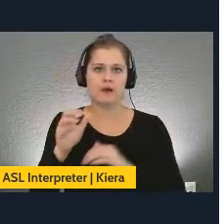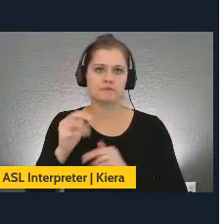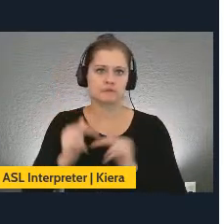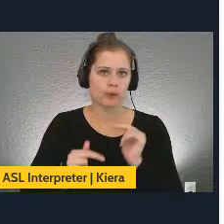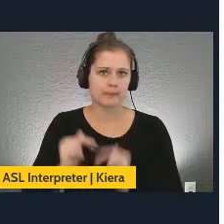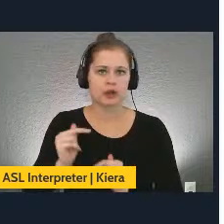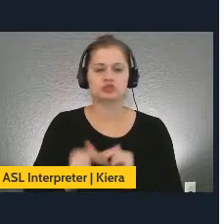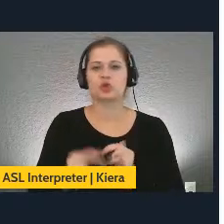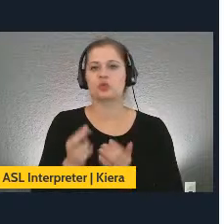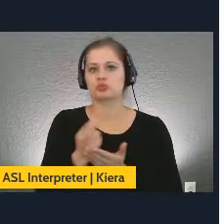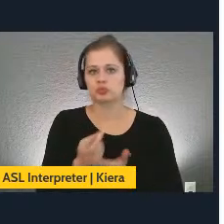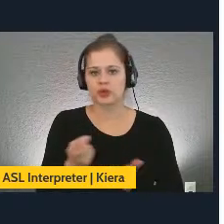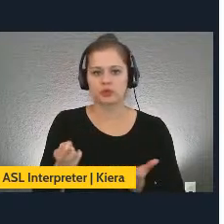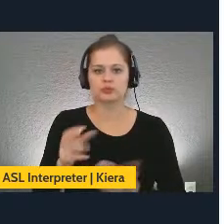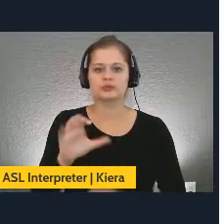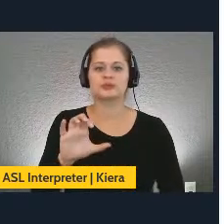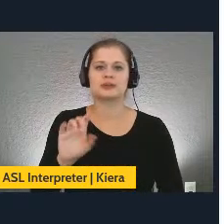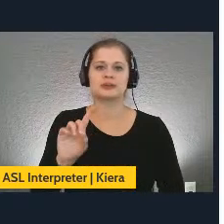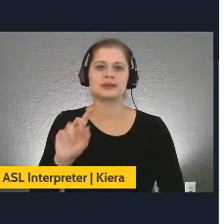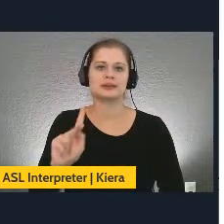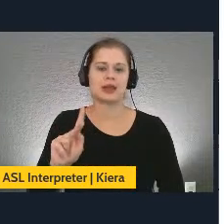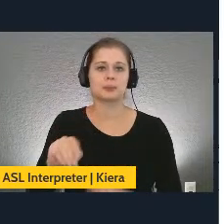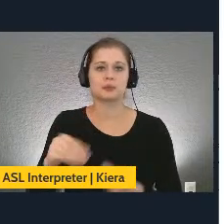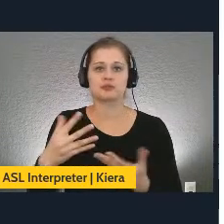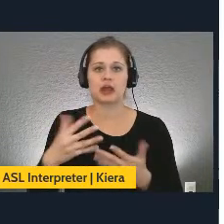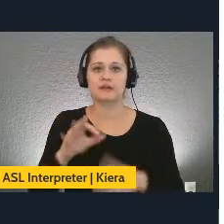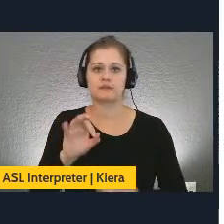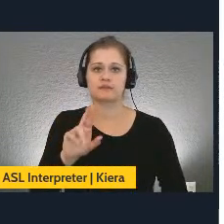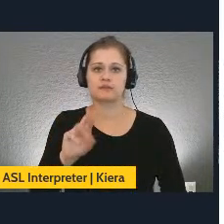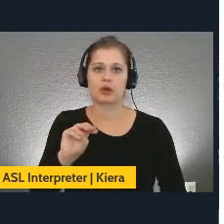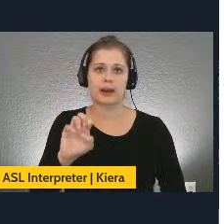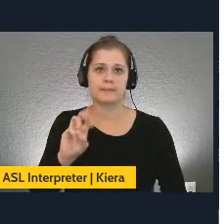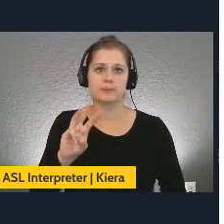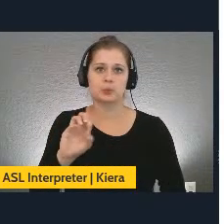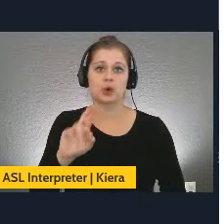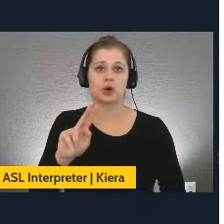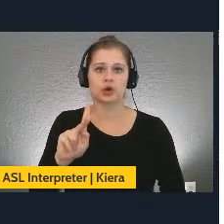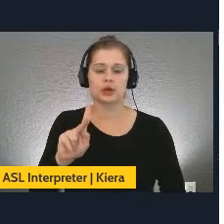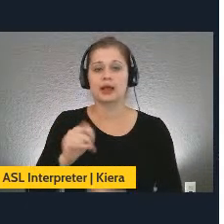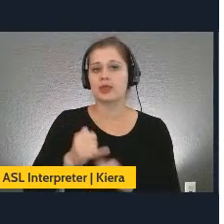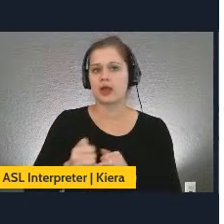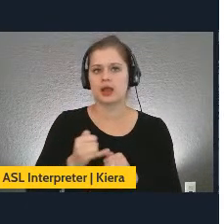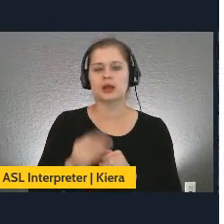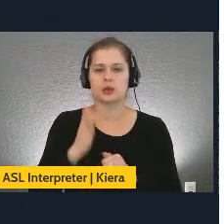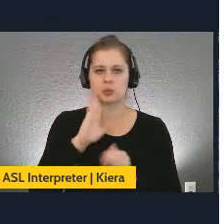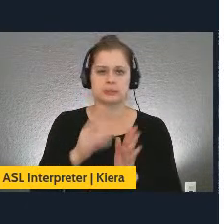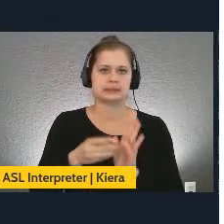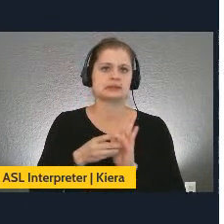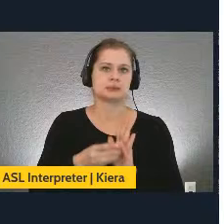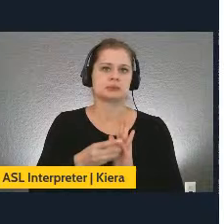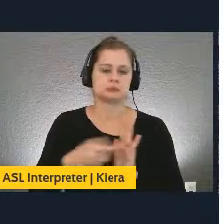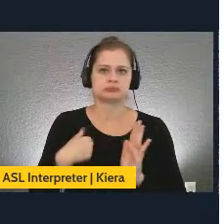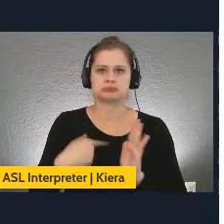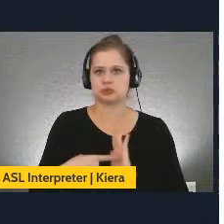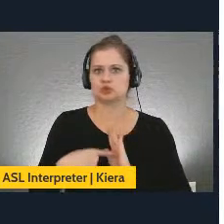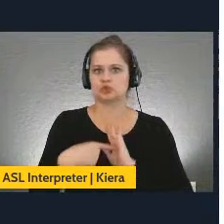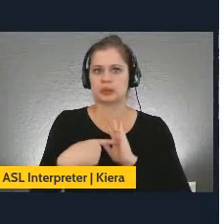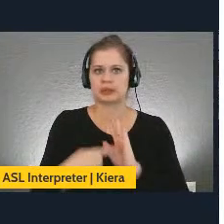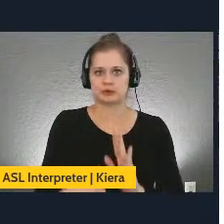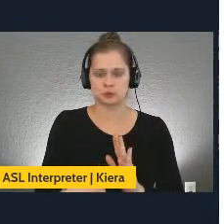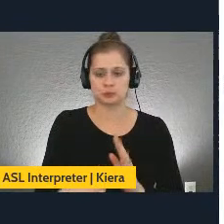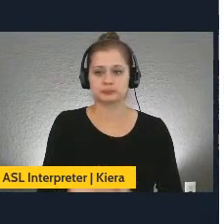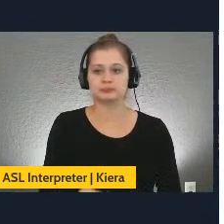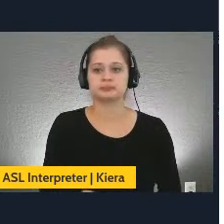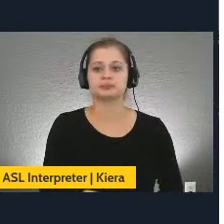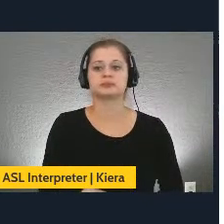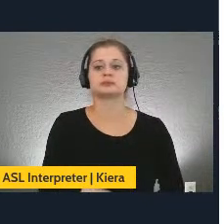about the CDK provider framework. And in the end, there will be a demo where I will be showing this to you. So from my side,